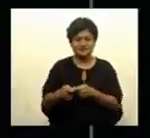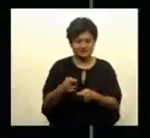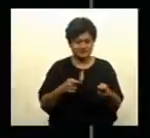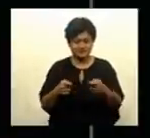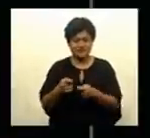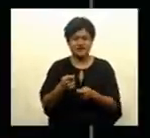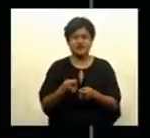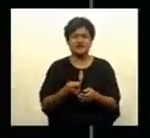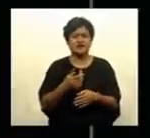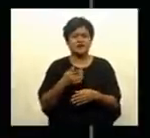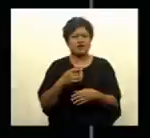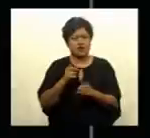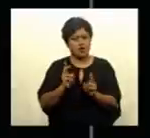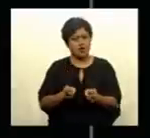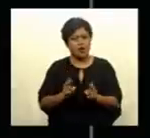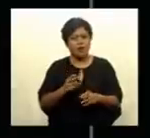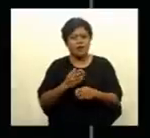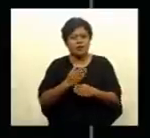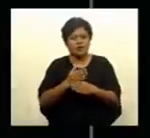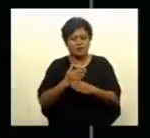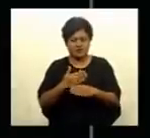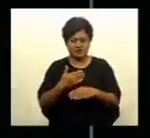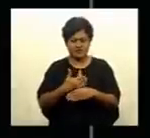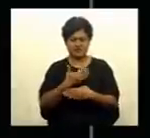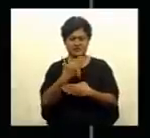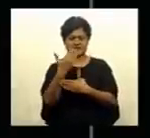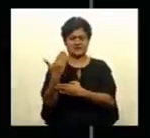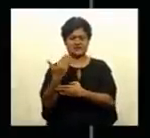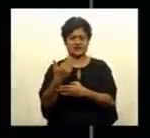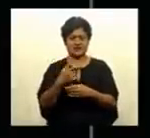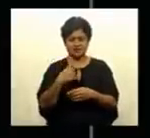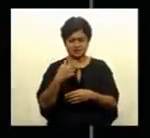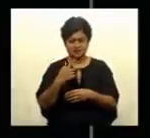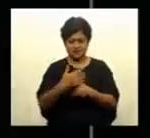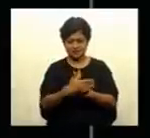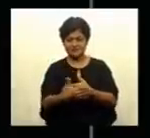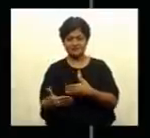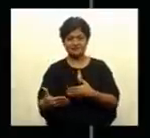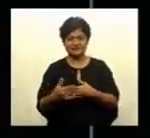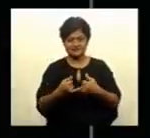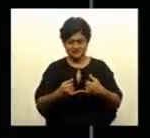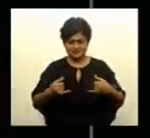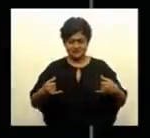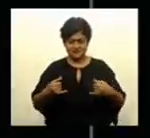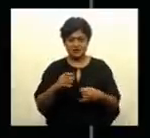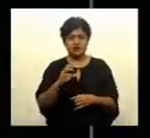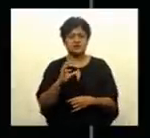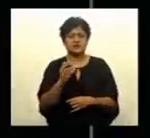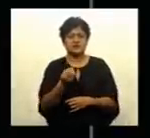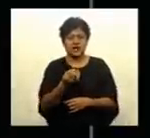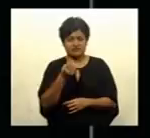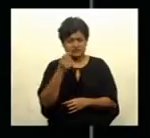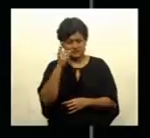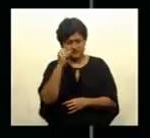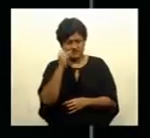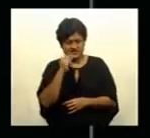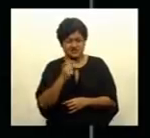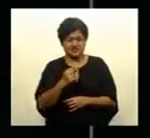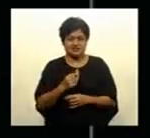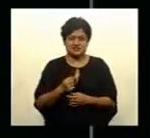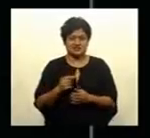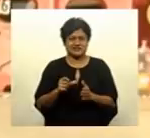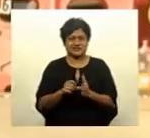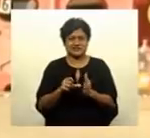was a normal working day for our frontliners at the border, whereas for some Fijians it was a chance to earn some income. Sanyani